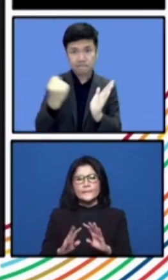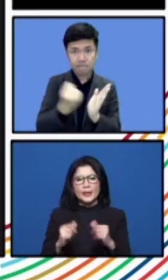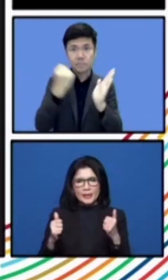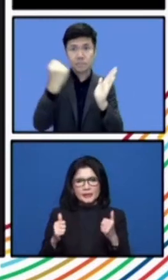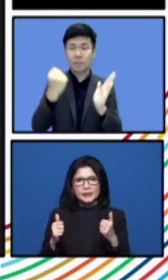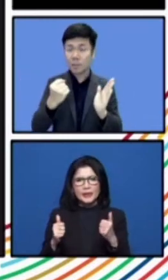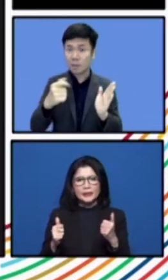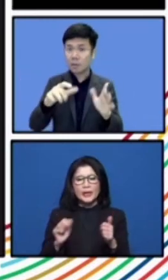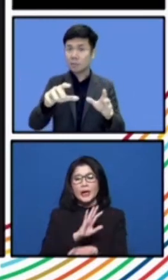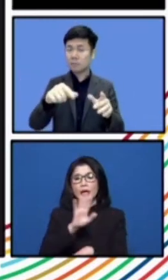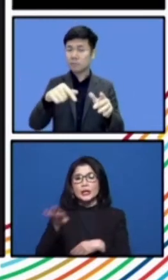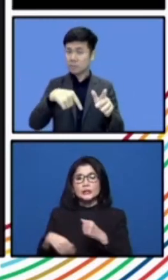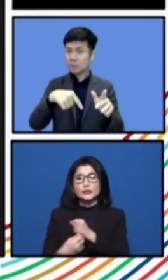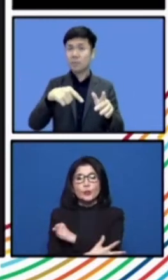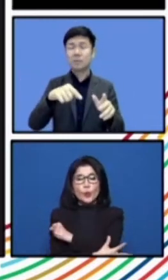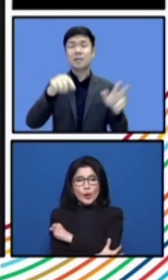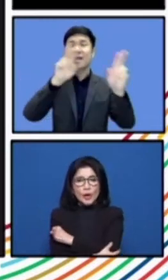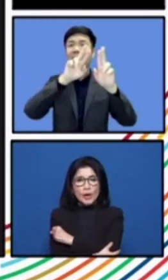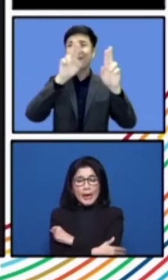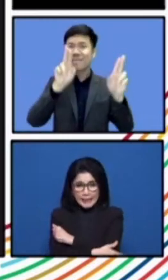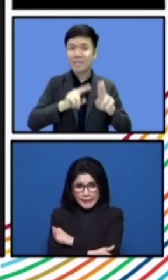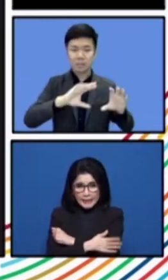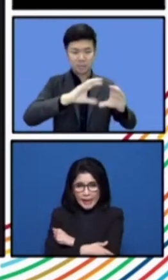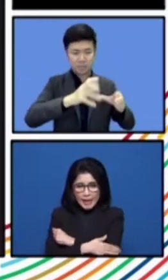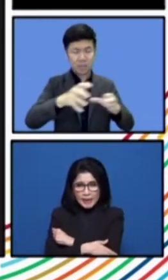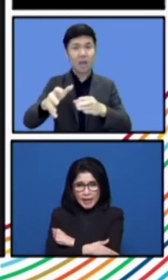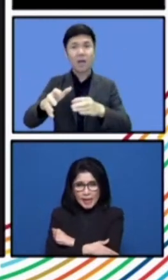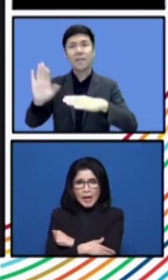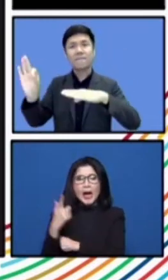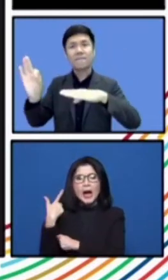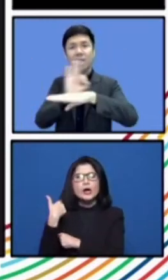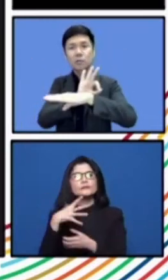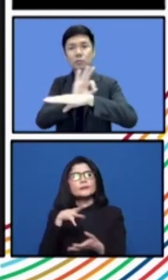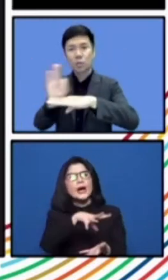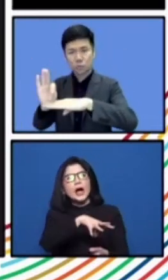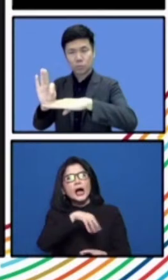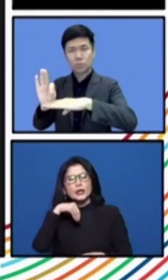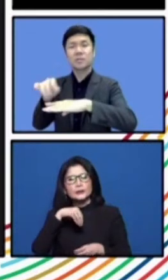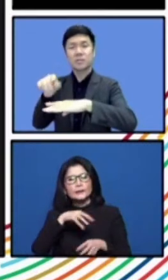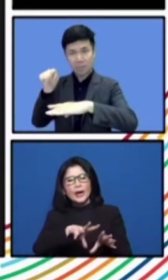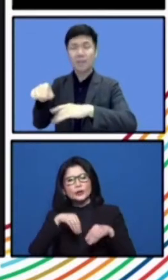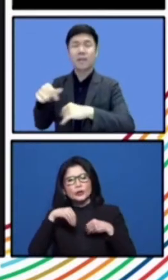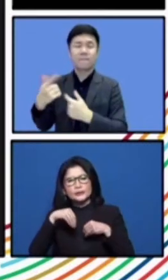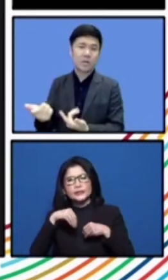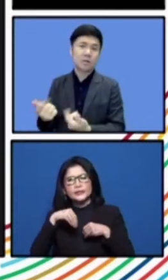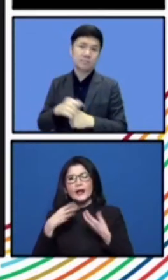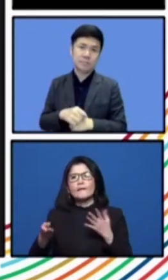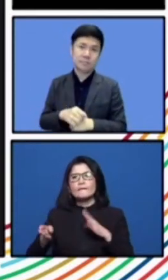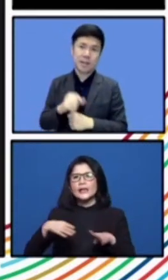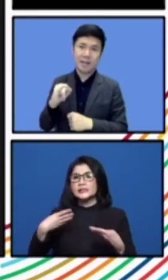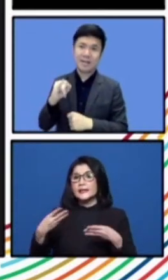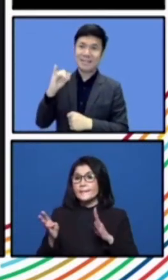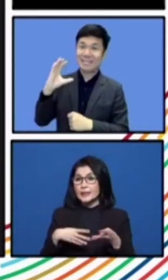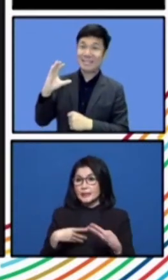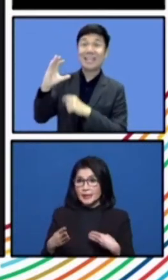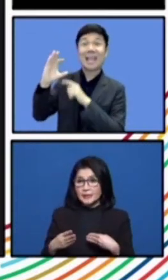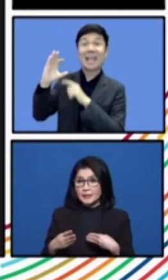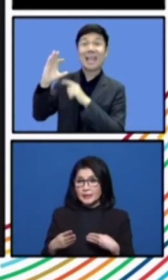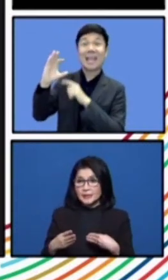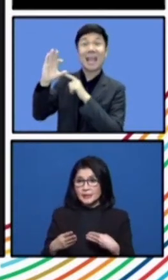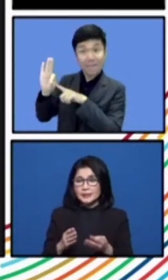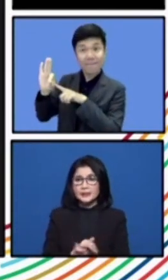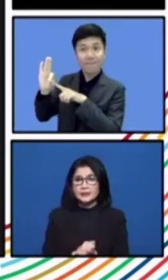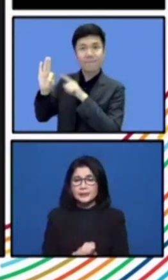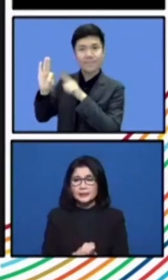adopt the international classification of functioning disability and health ICF as a standard framework for certifying